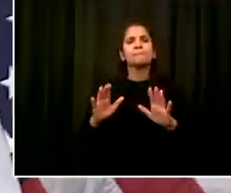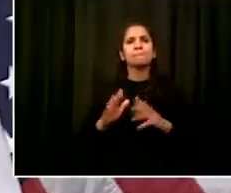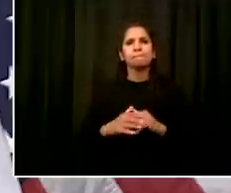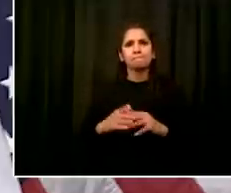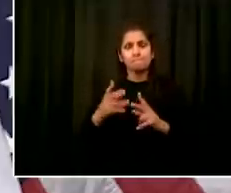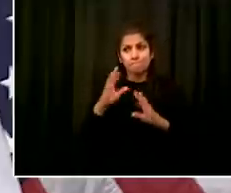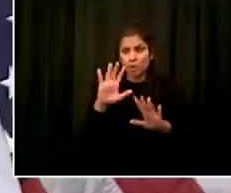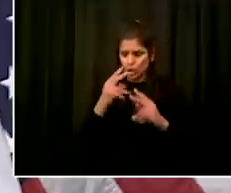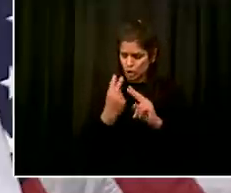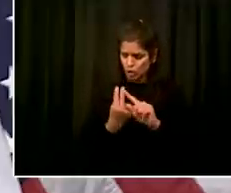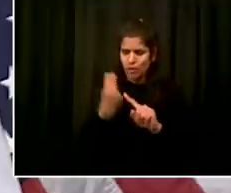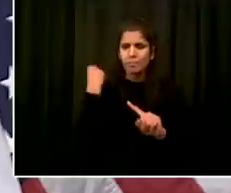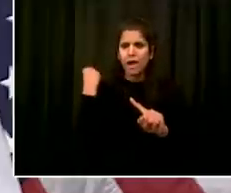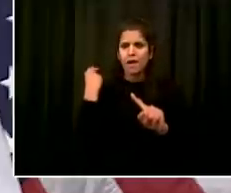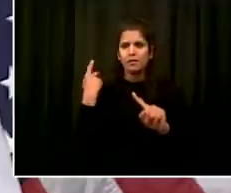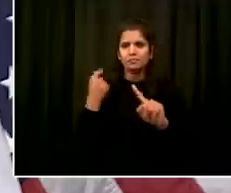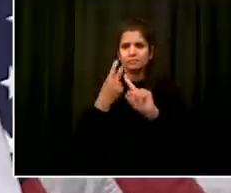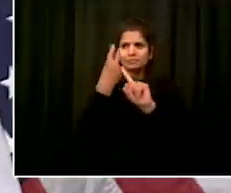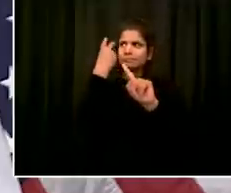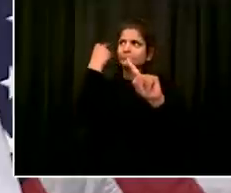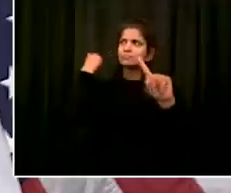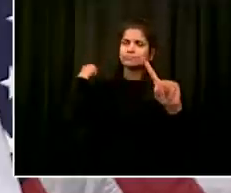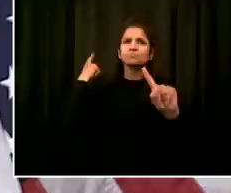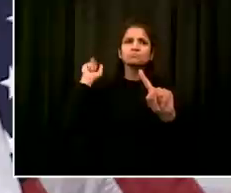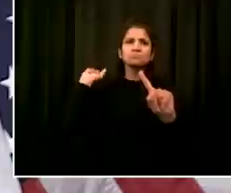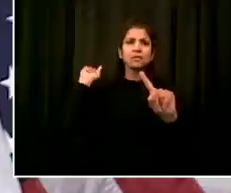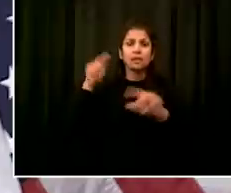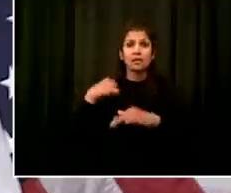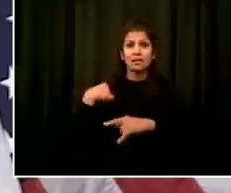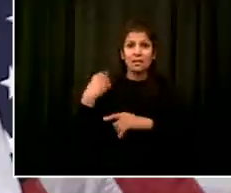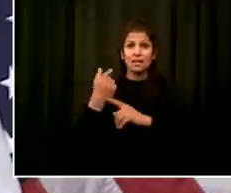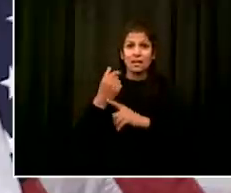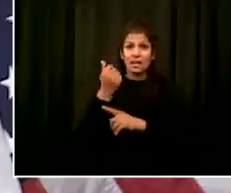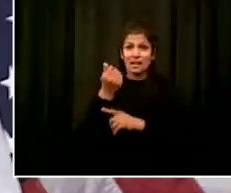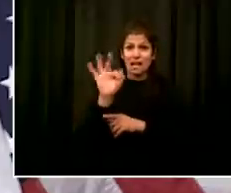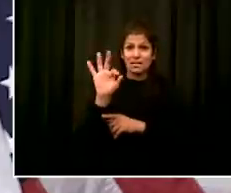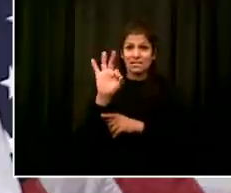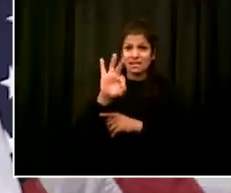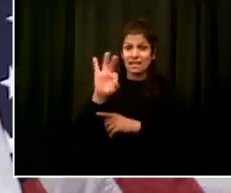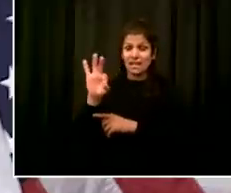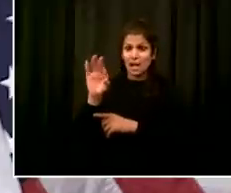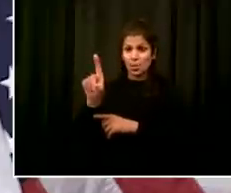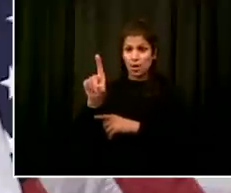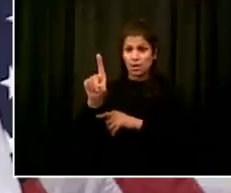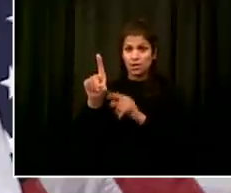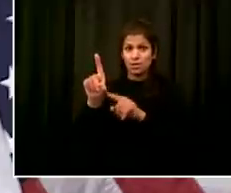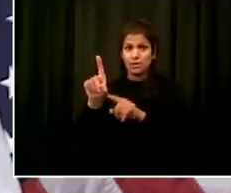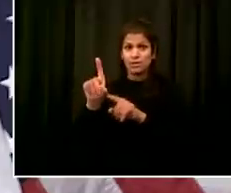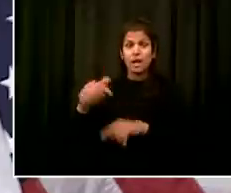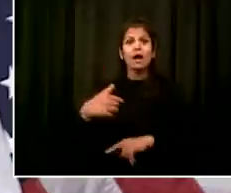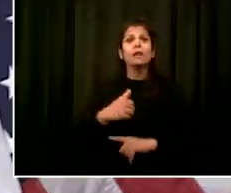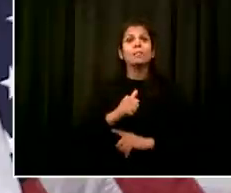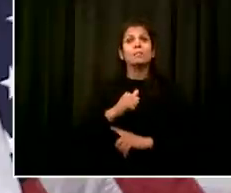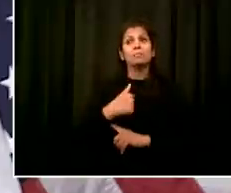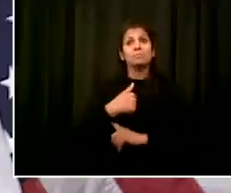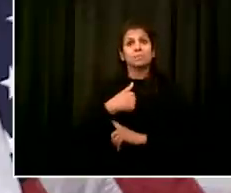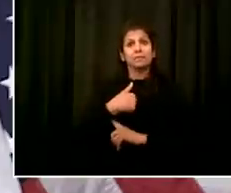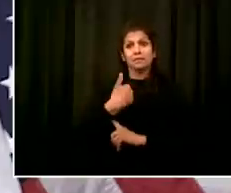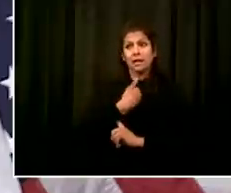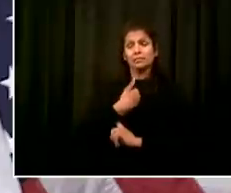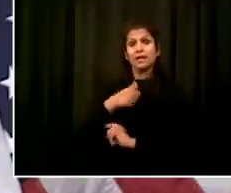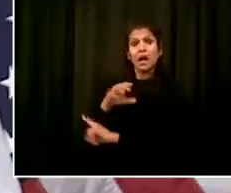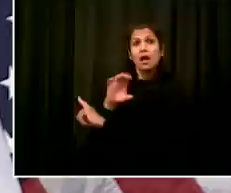each other in the year 1991, but our lives were on a parallel track. He joined the police force and